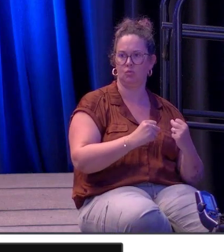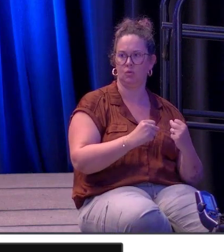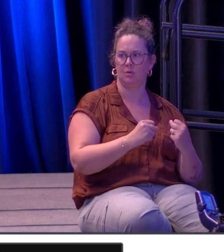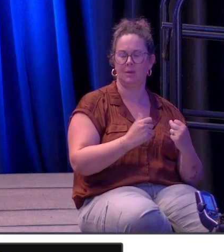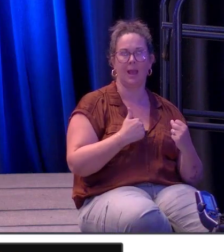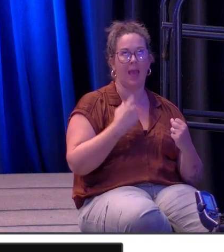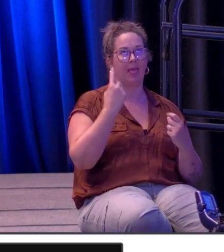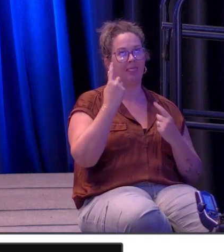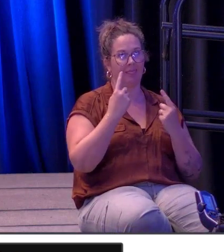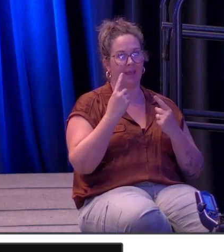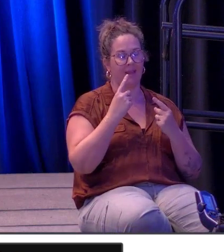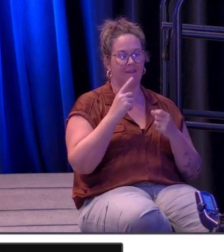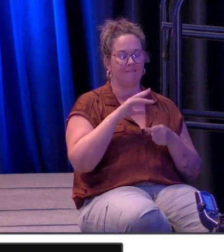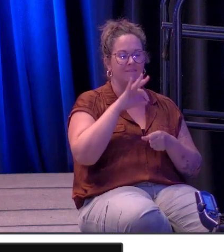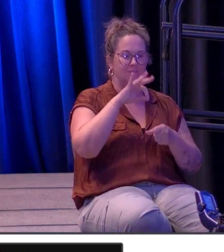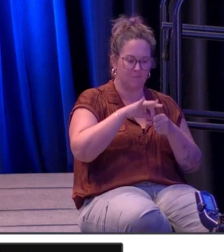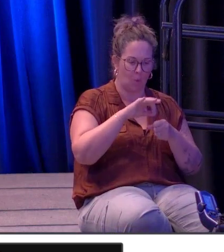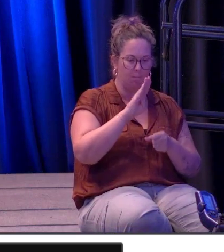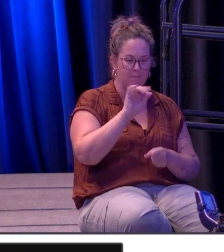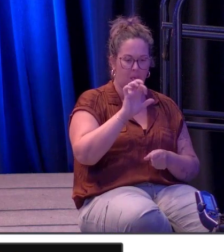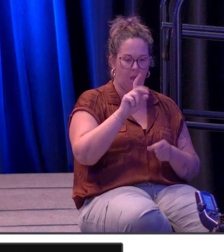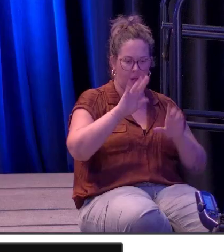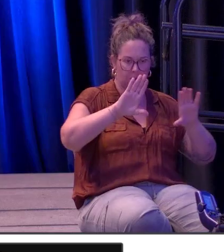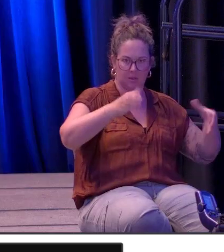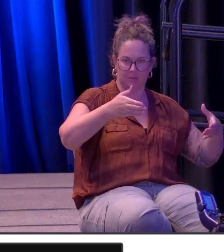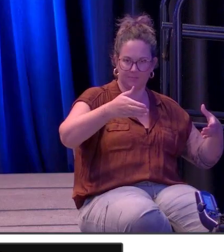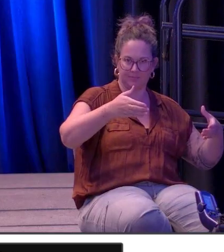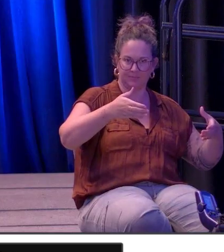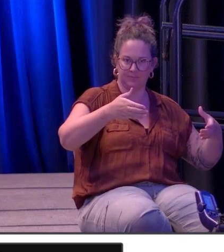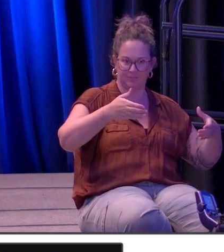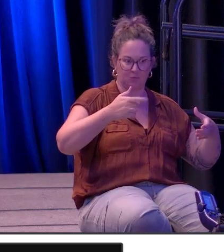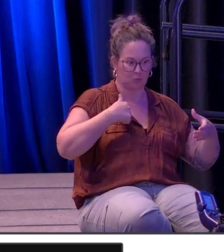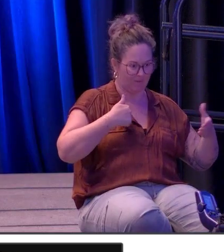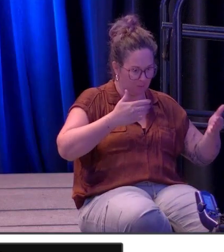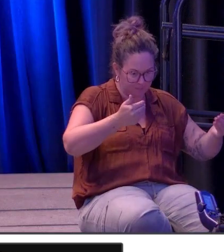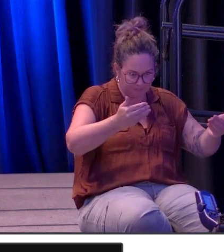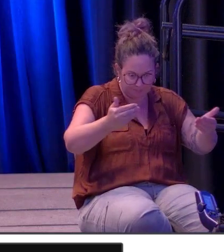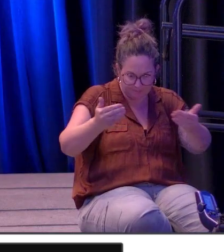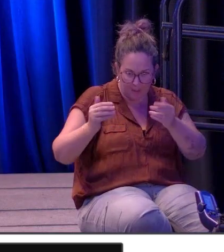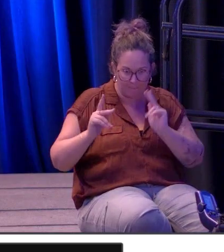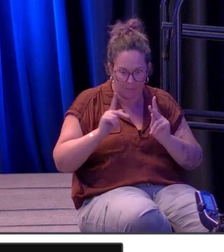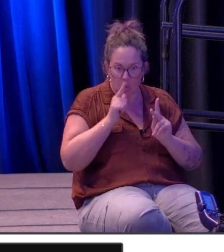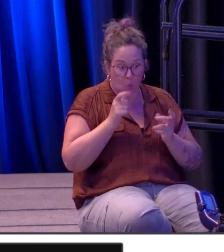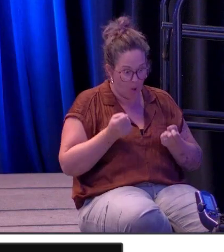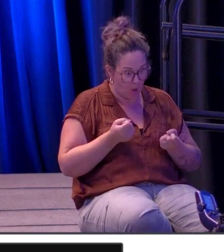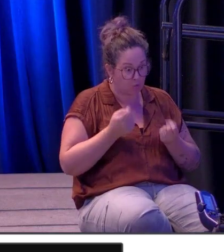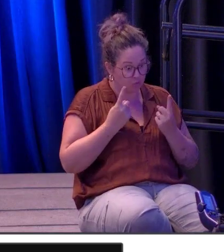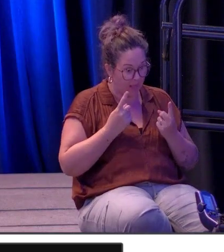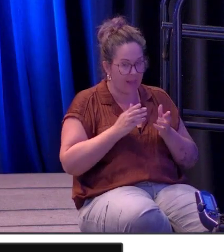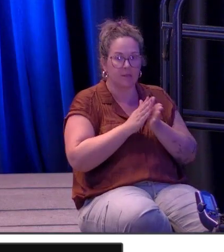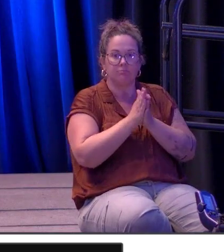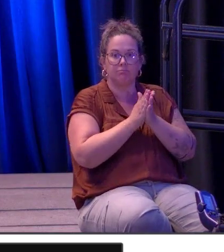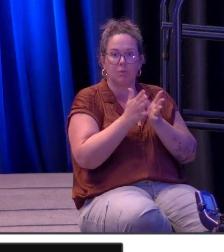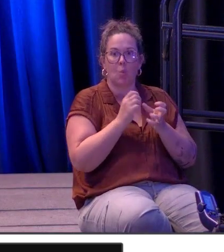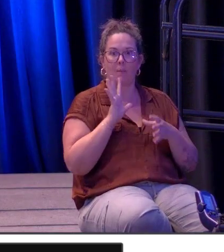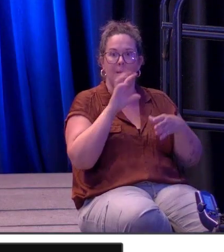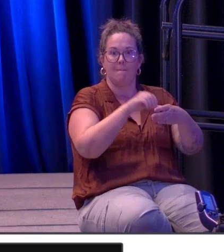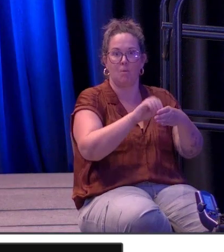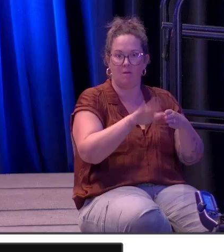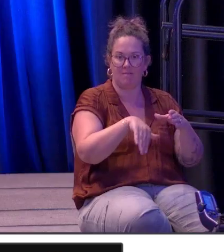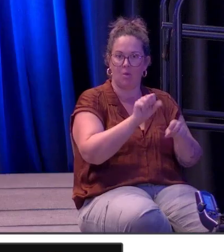voting block. Your voting block gets bigger if you invite folks in who understand and want to be a part of what's going